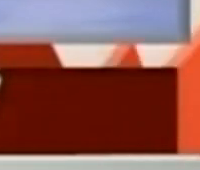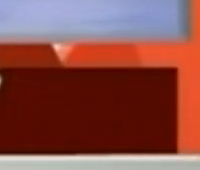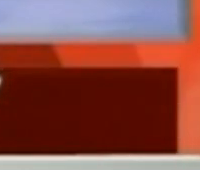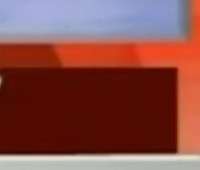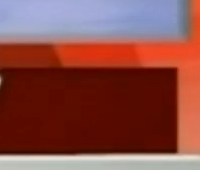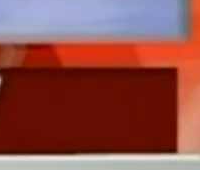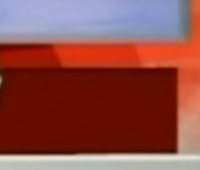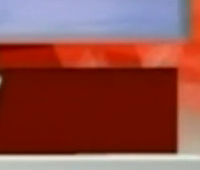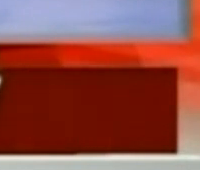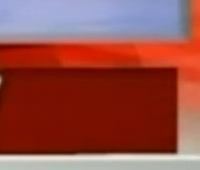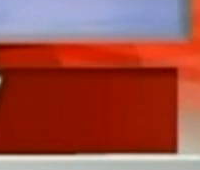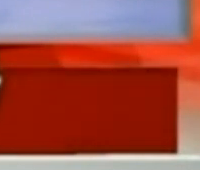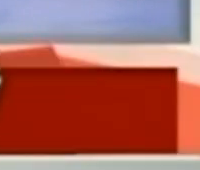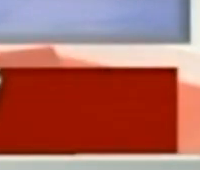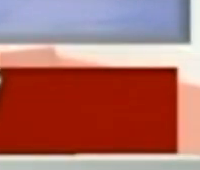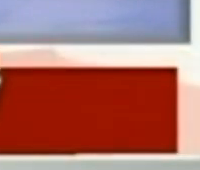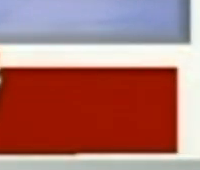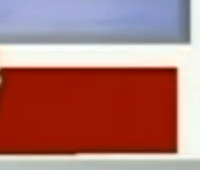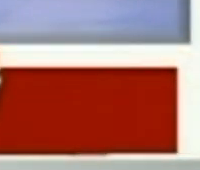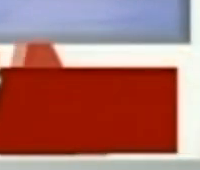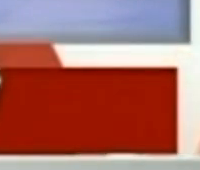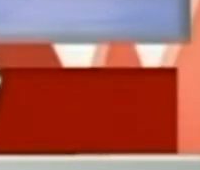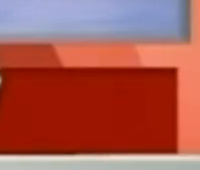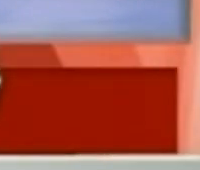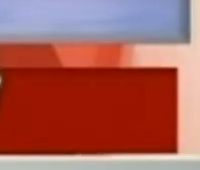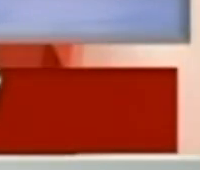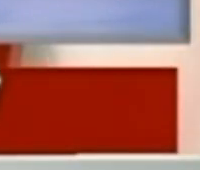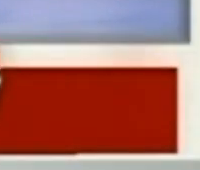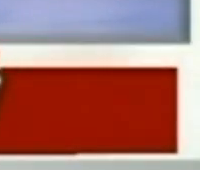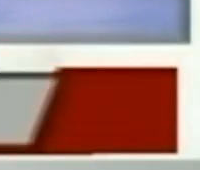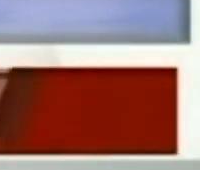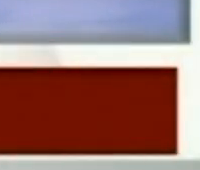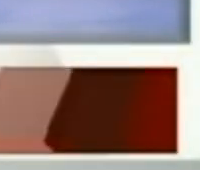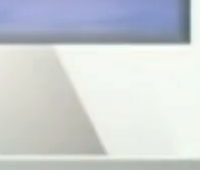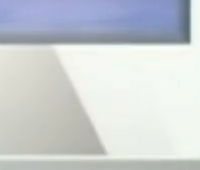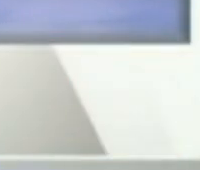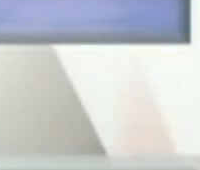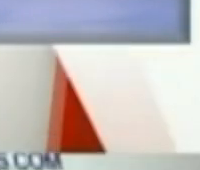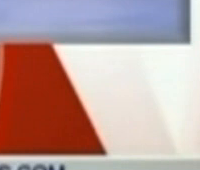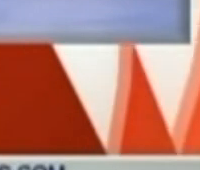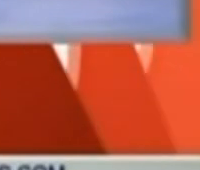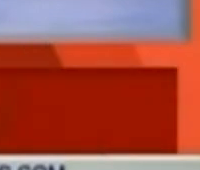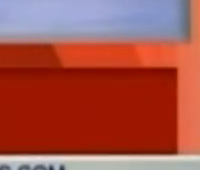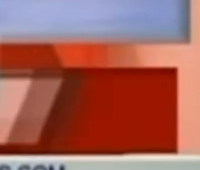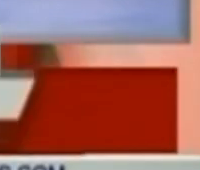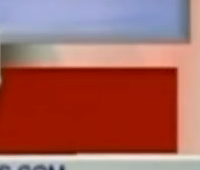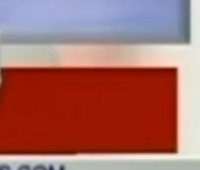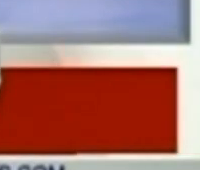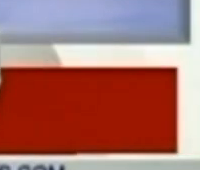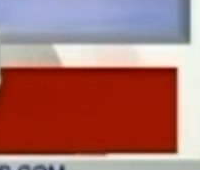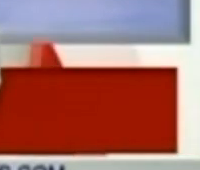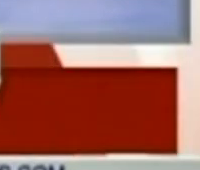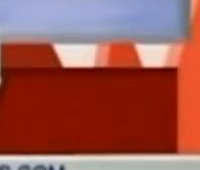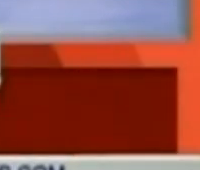defense spokespersons, Attorney Rico Quicho. He joins us now on the line. Attorney Quicho, good evening po sa iyo. Hi, magandang